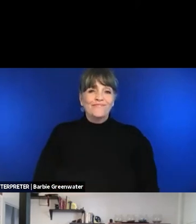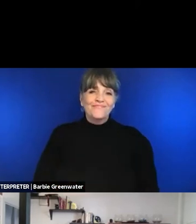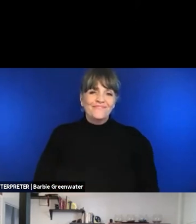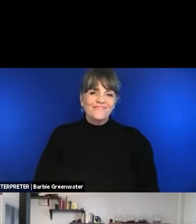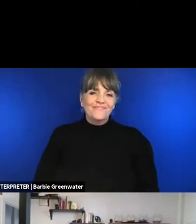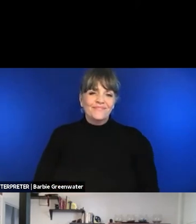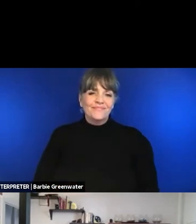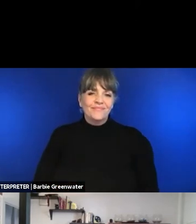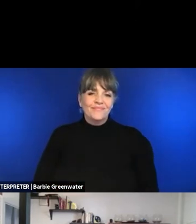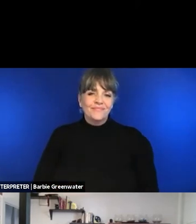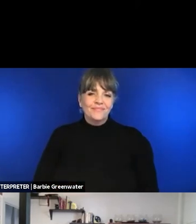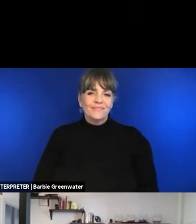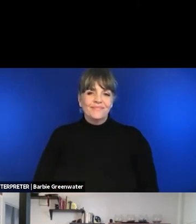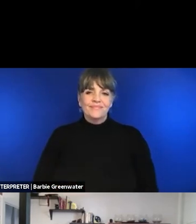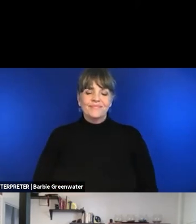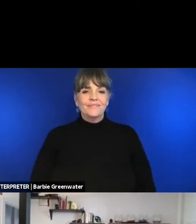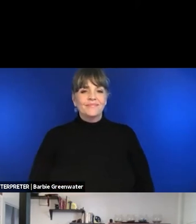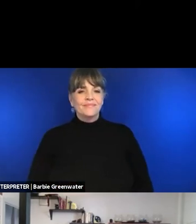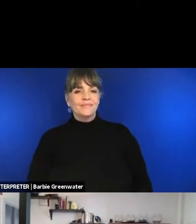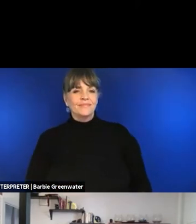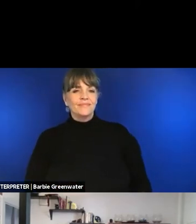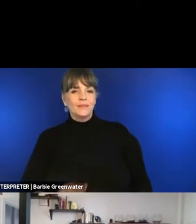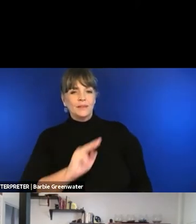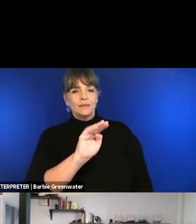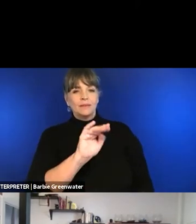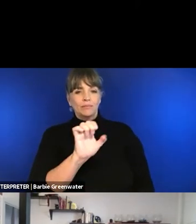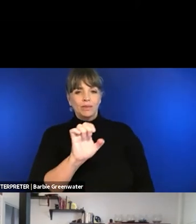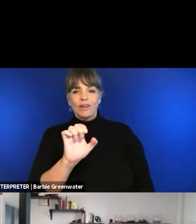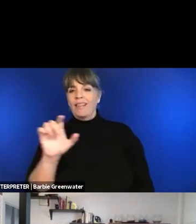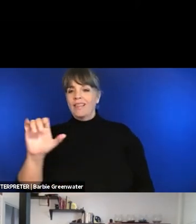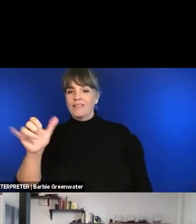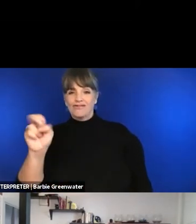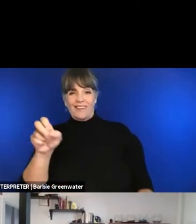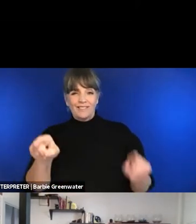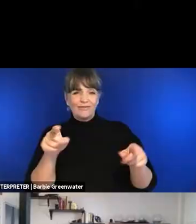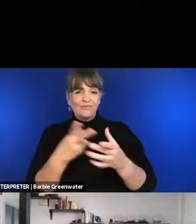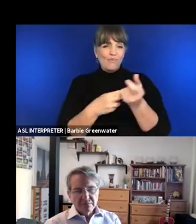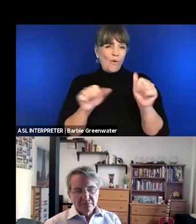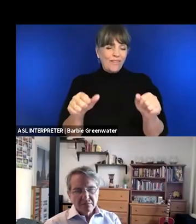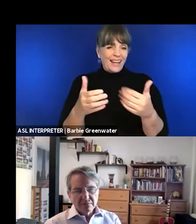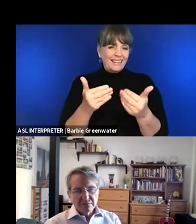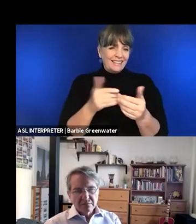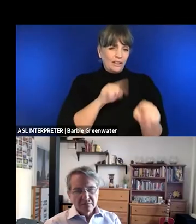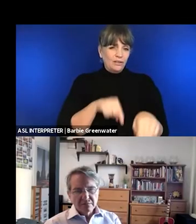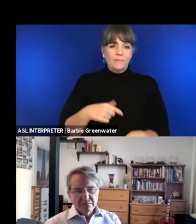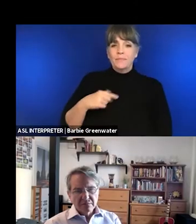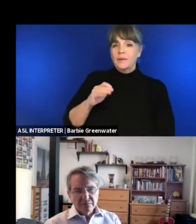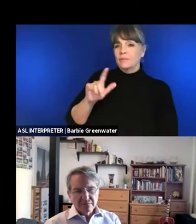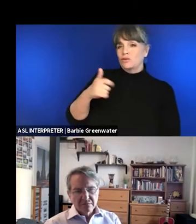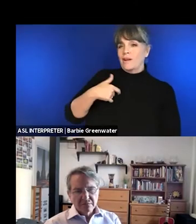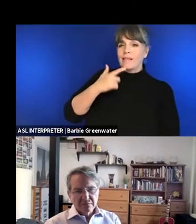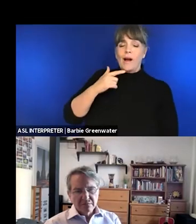Thanks. And Michelle or Justin, you probably are both well placed to answer this as well. I'm just going to comment. On